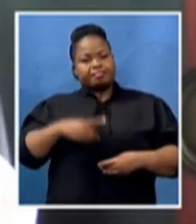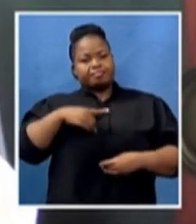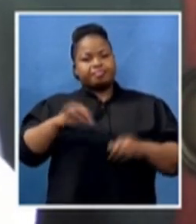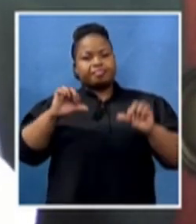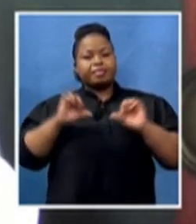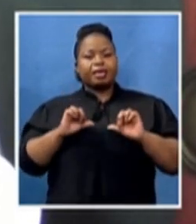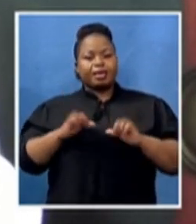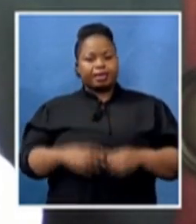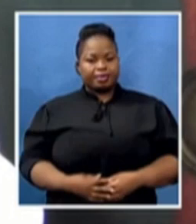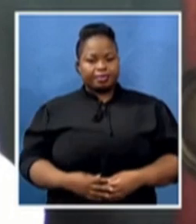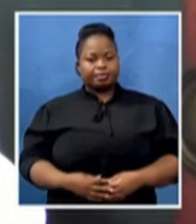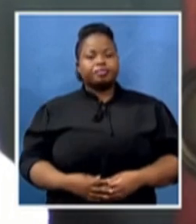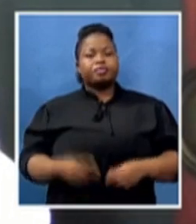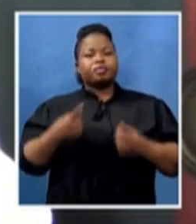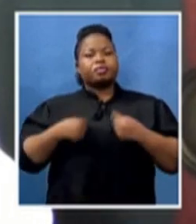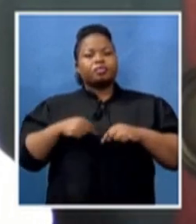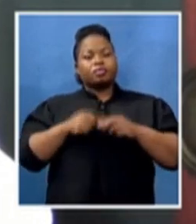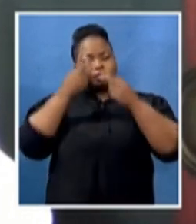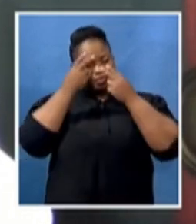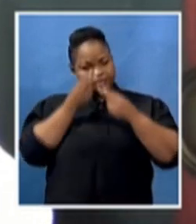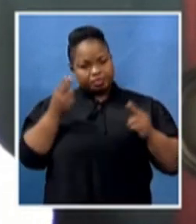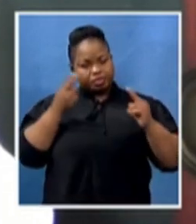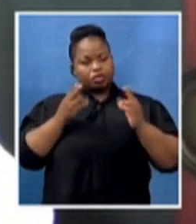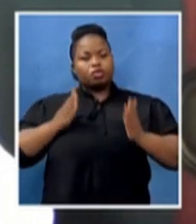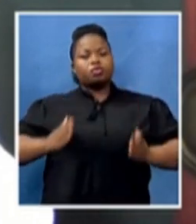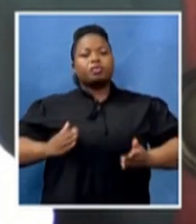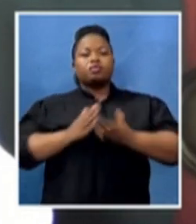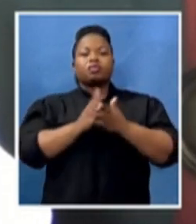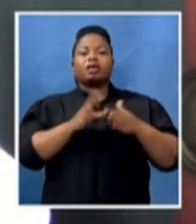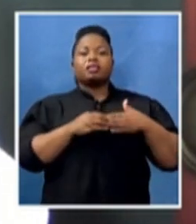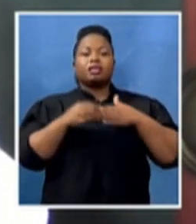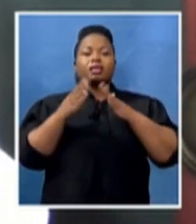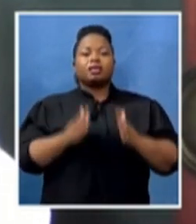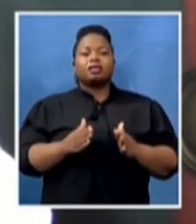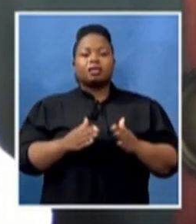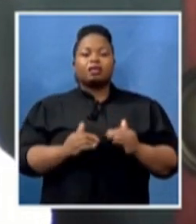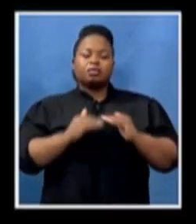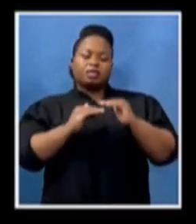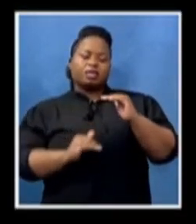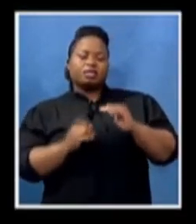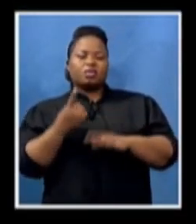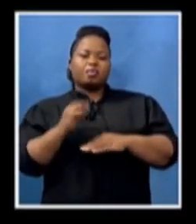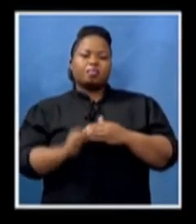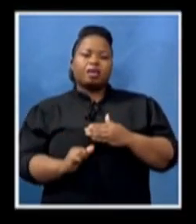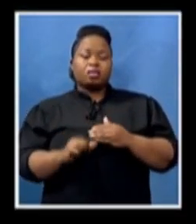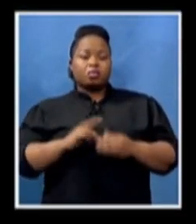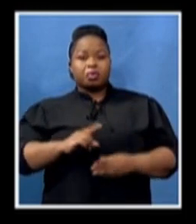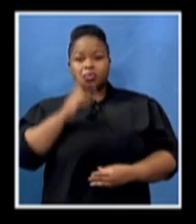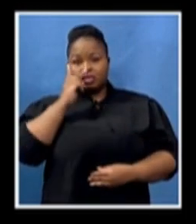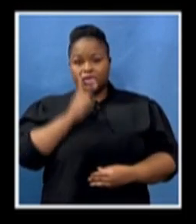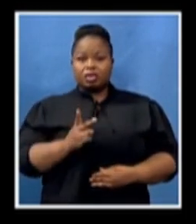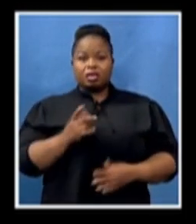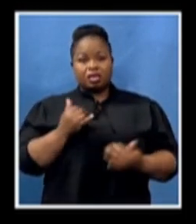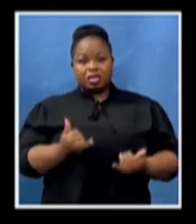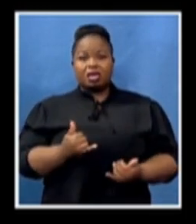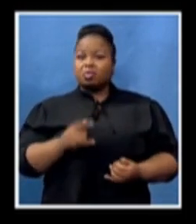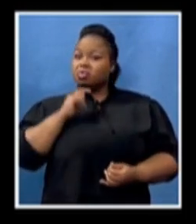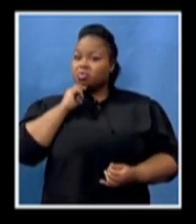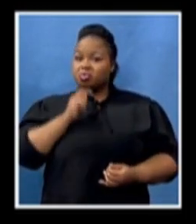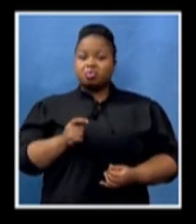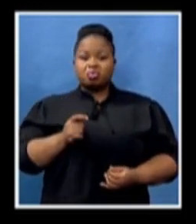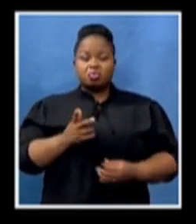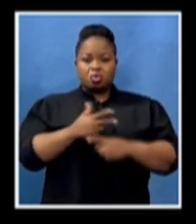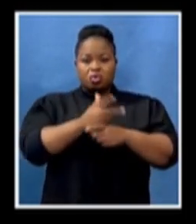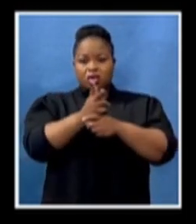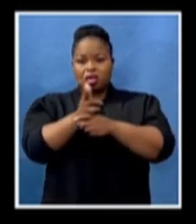leader less than a month after witnessing in broad daylight and on camera the disregard for Black life with